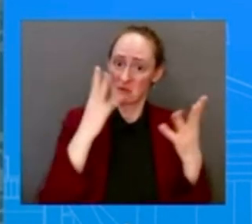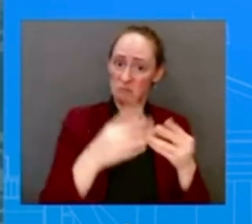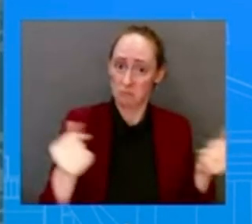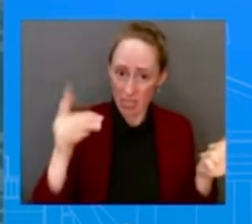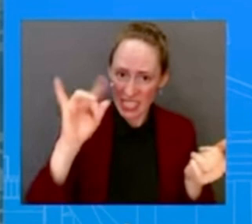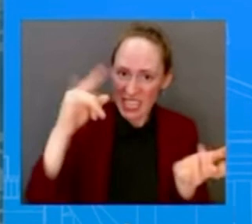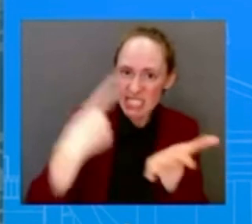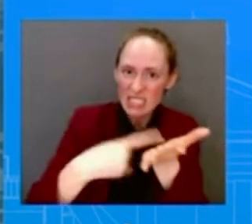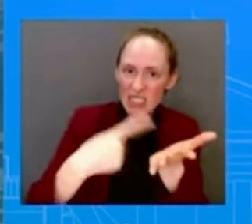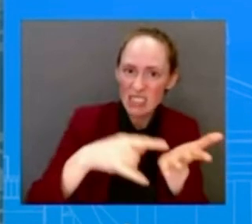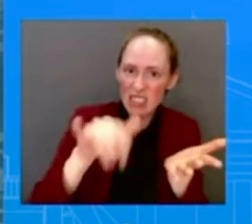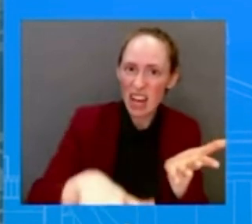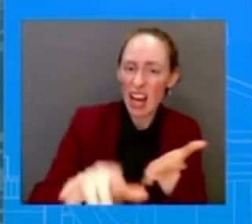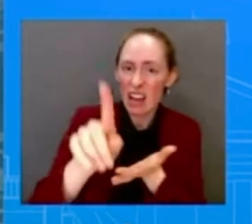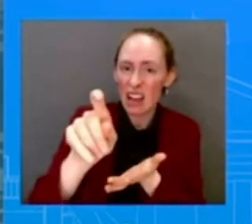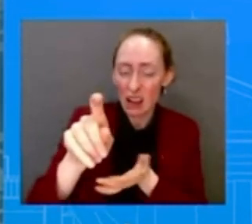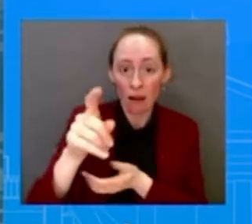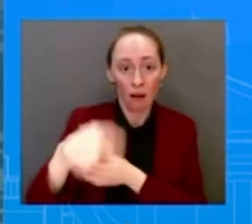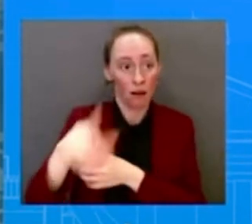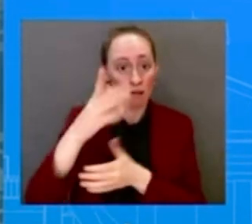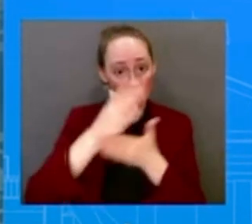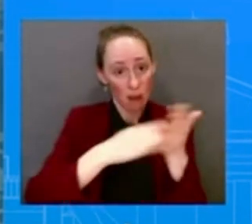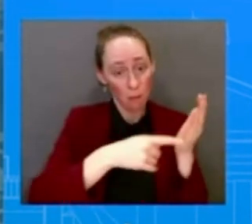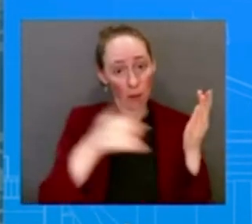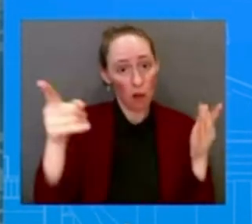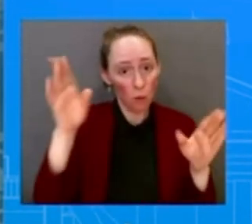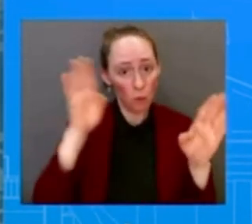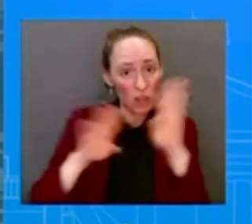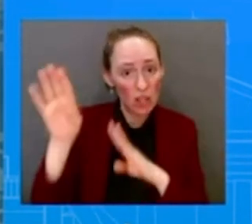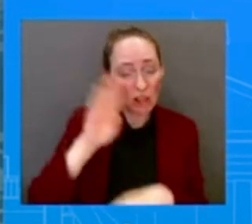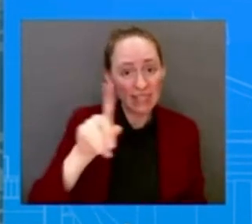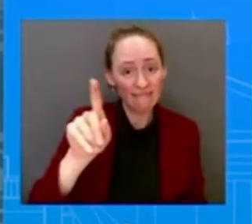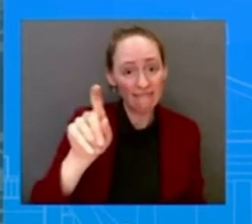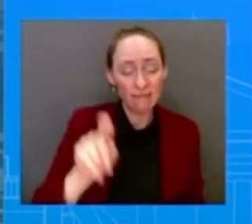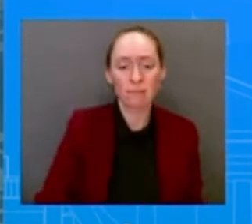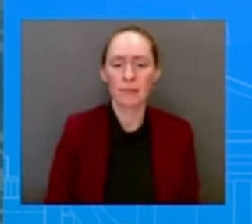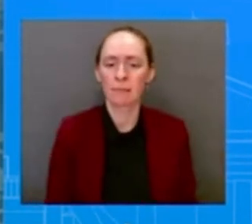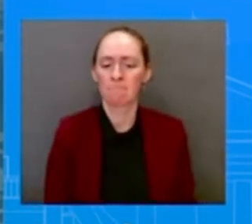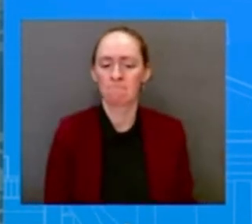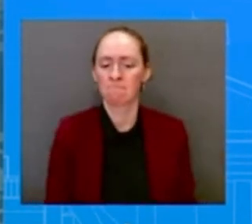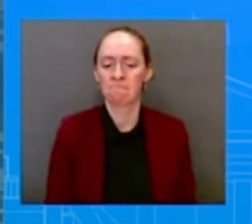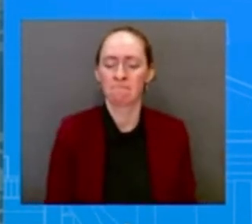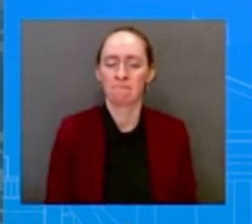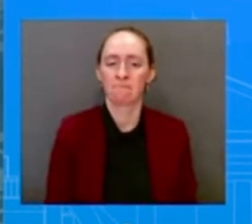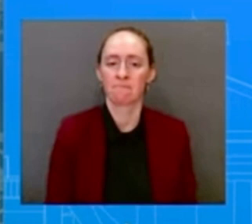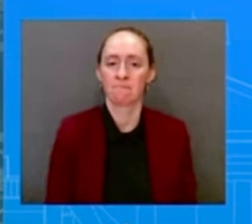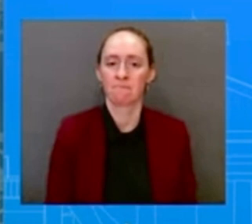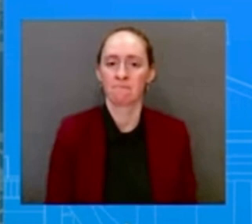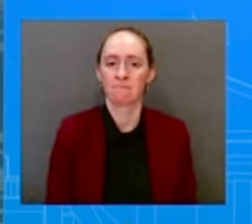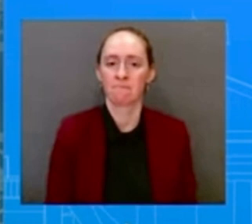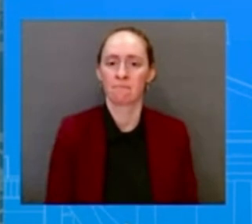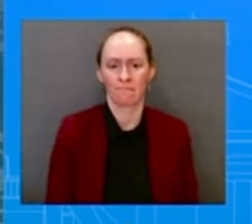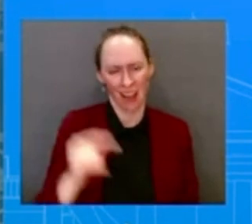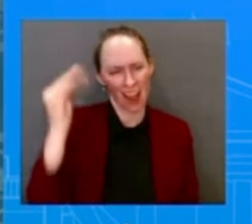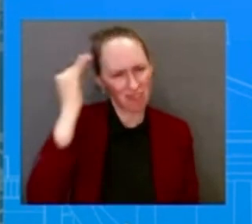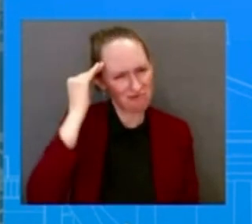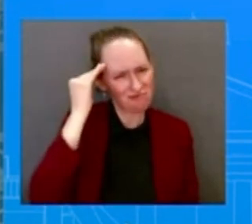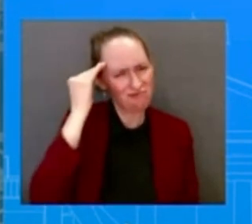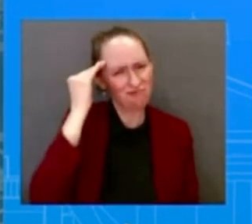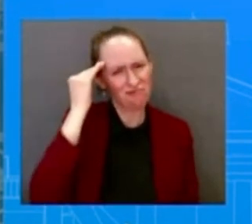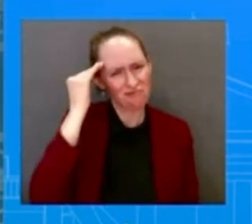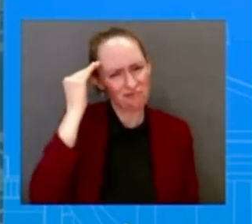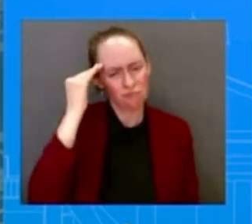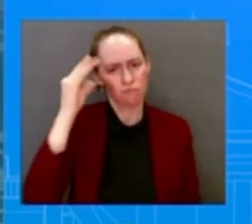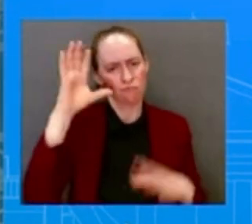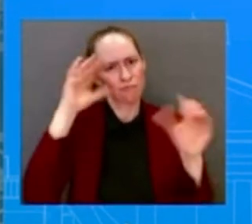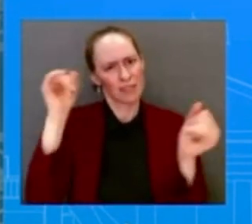meeting. But what I can say is the president looked forward to talking to the governors. He's going to continue the conversation and continue to see them between today